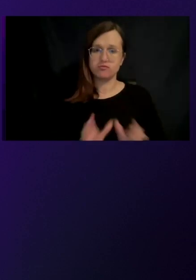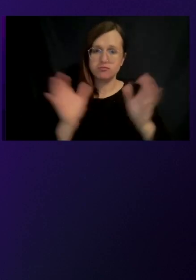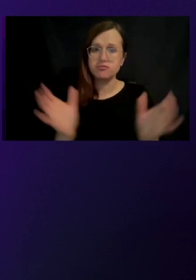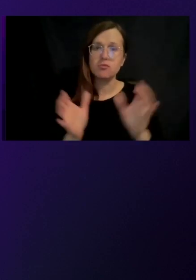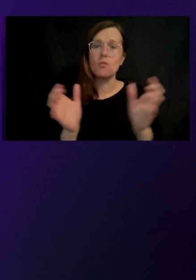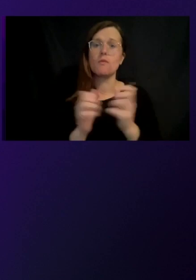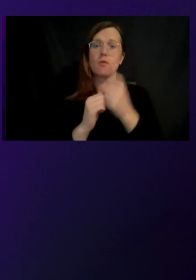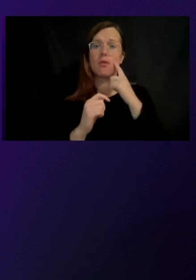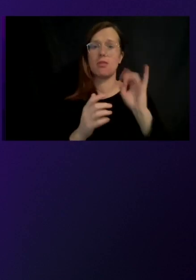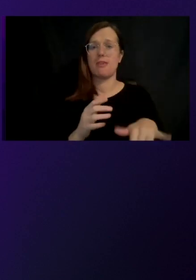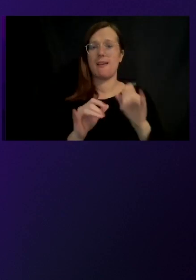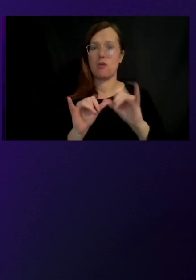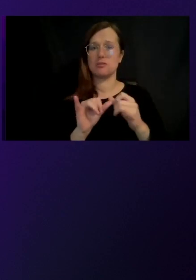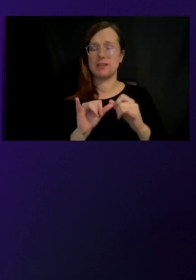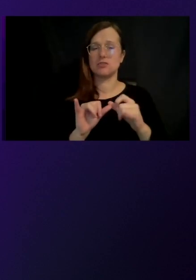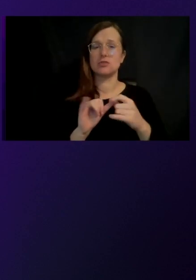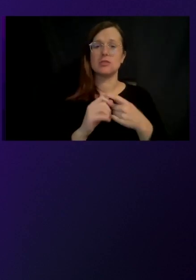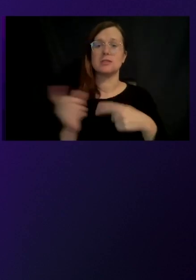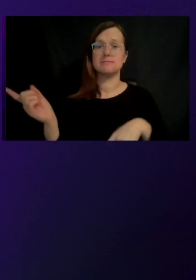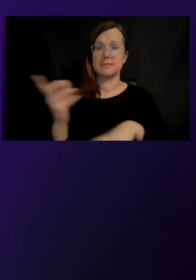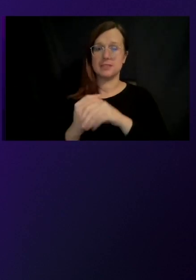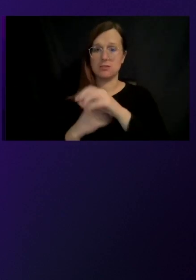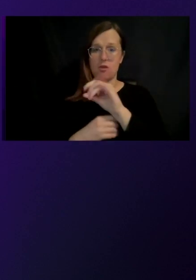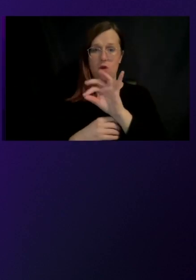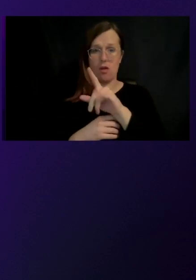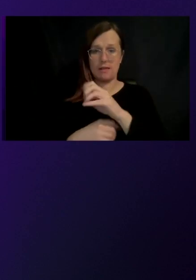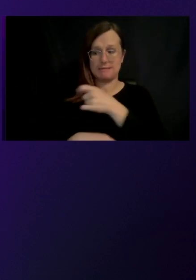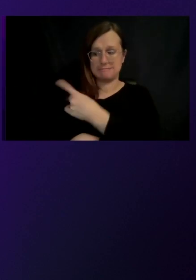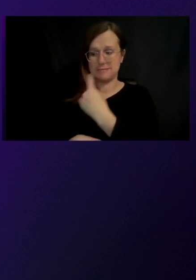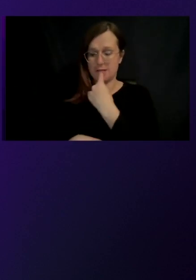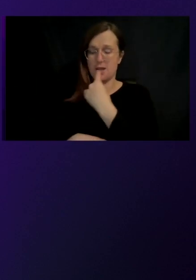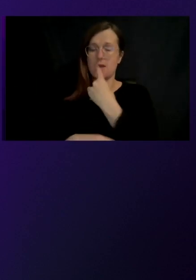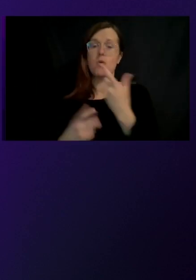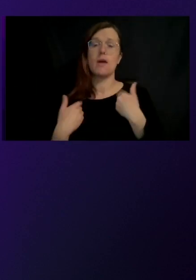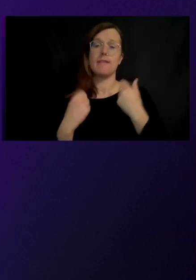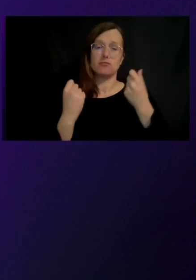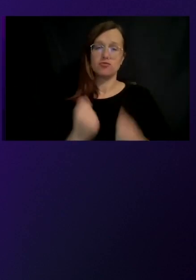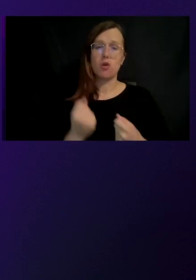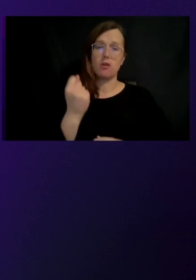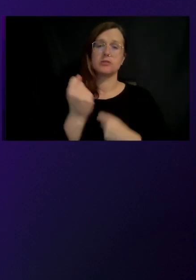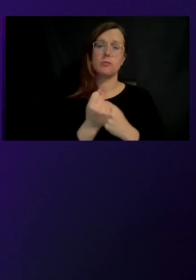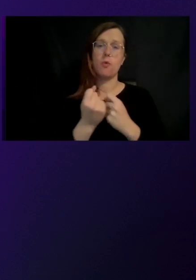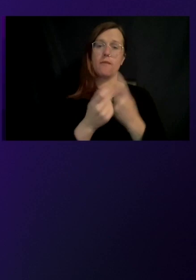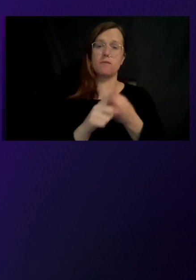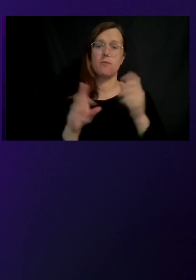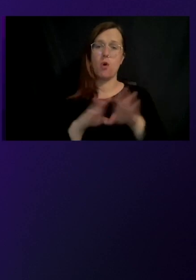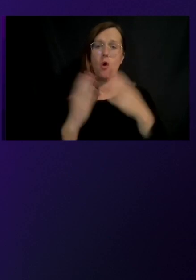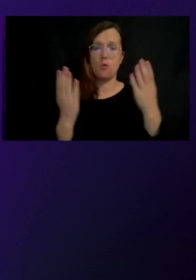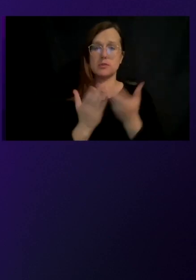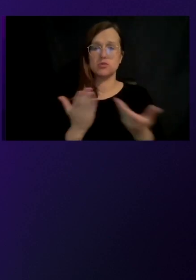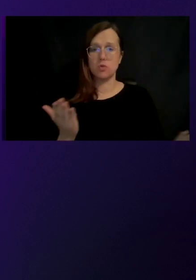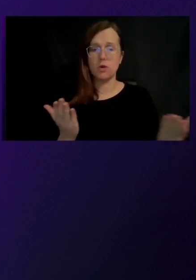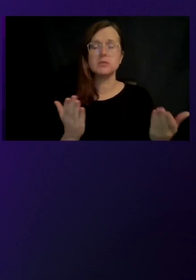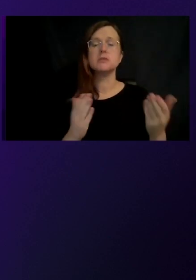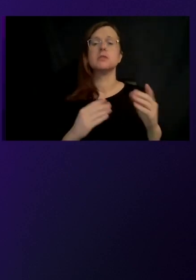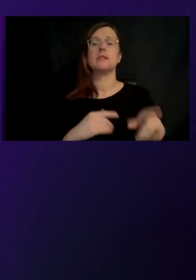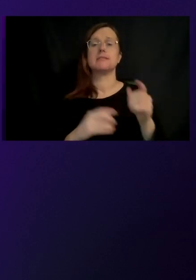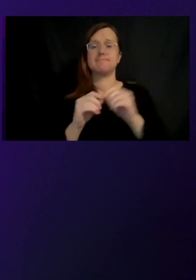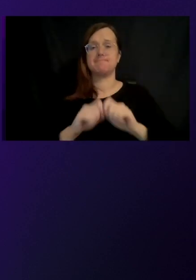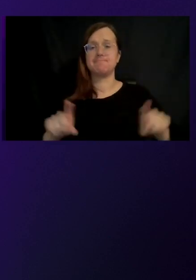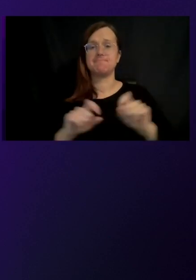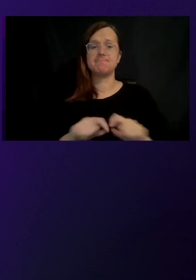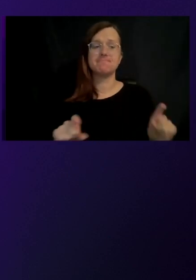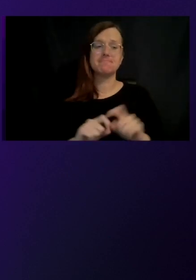So in addition to what Ali was just mentioning, we also have strong support from popular open source and commercial Linux distributions and over 50